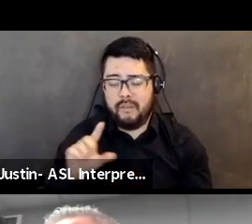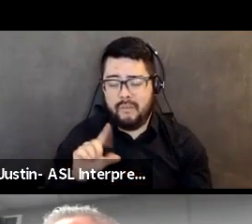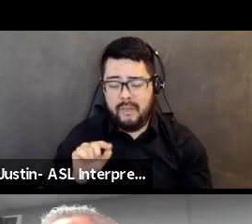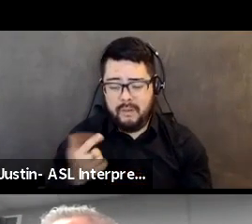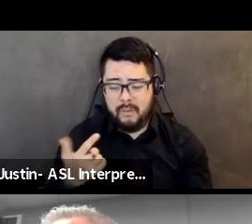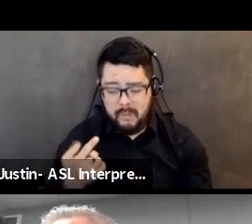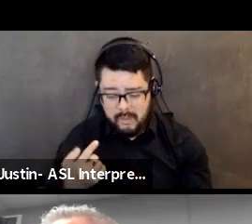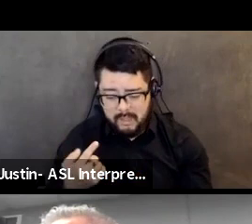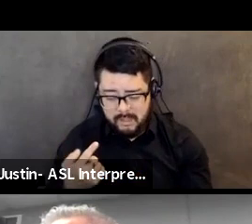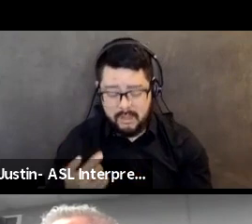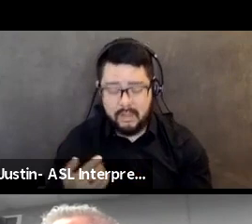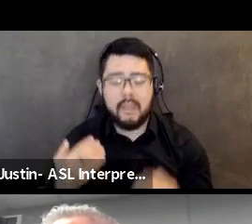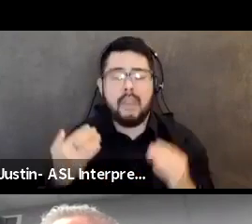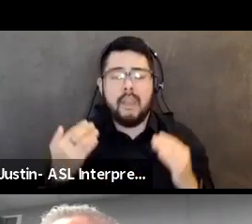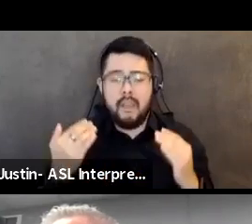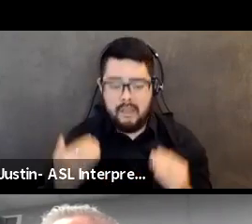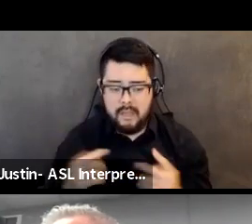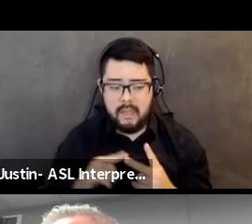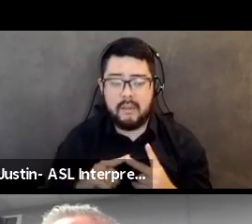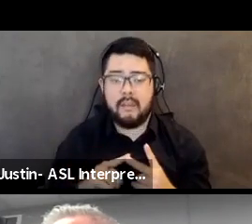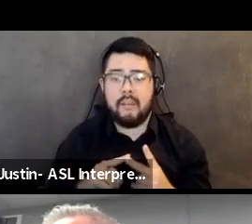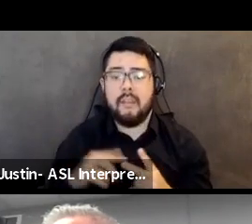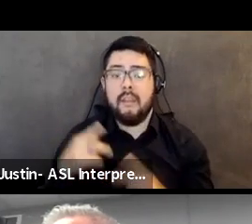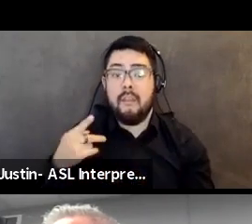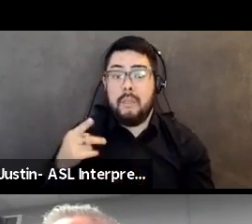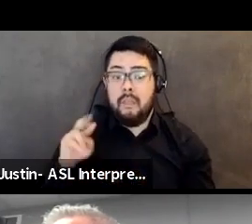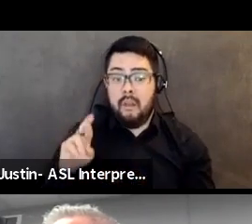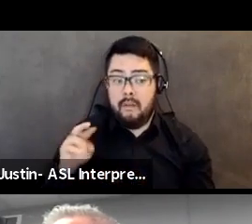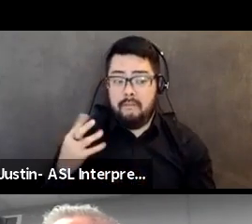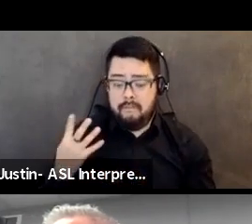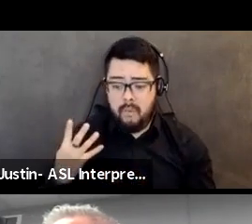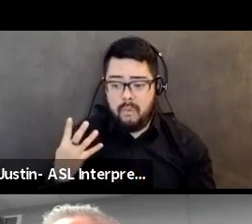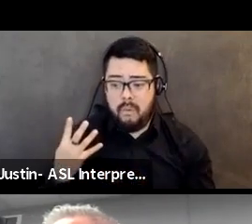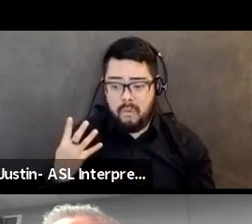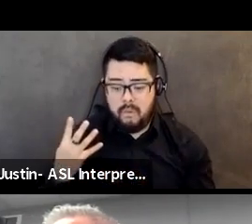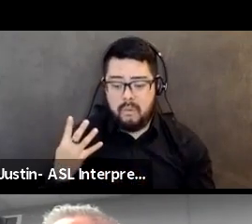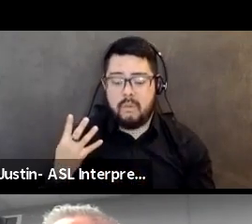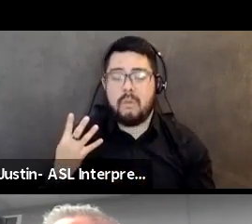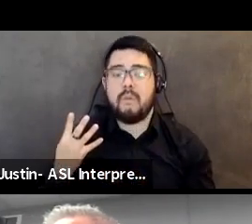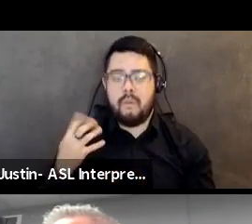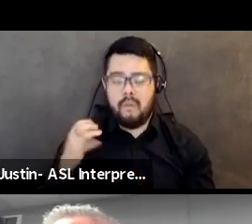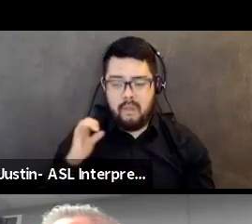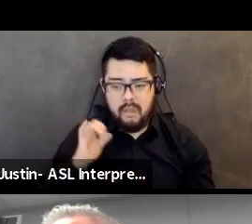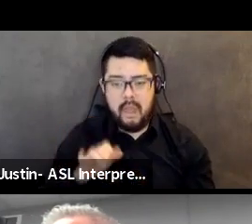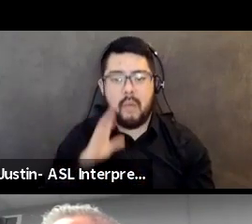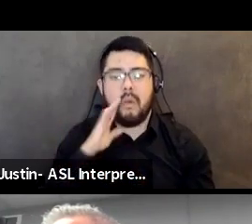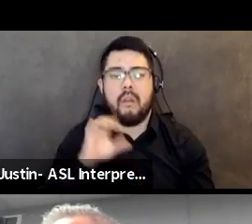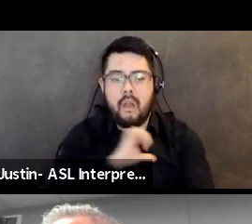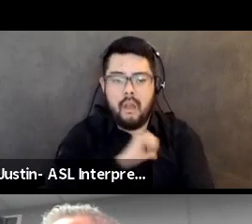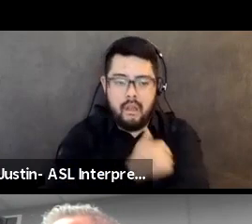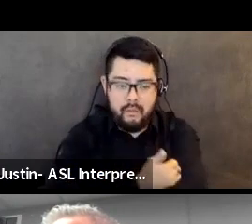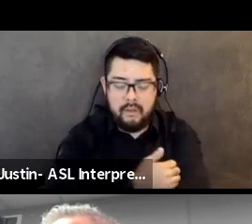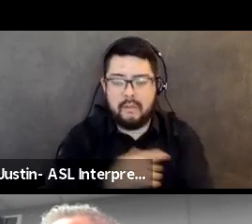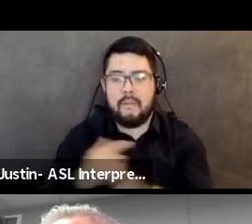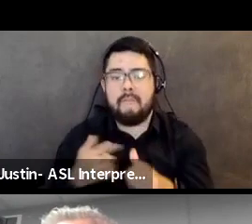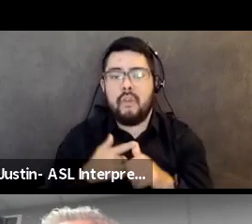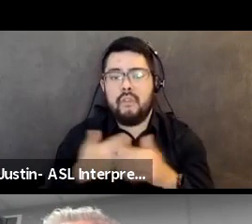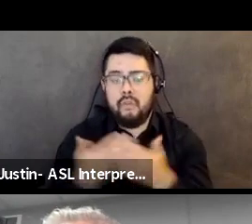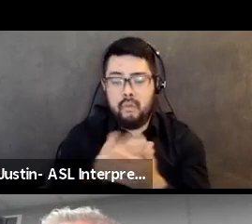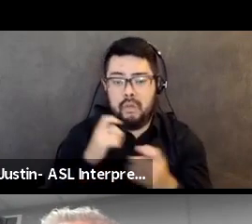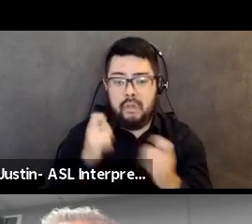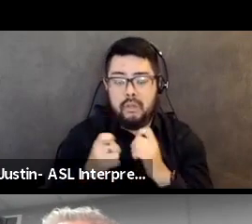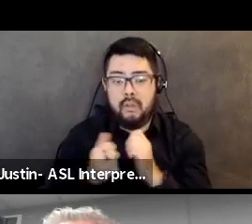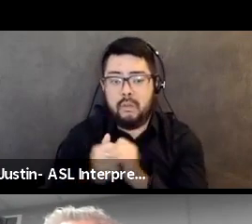we then have mr president pr4 this pr4 is to authorize the first renewal and amend agreement with